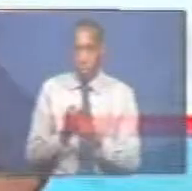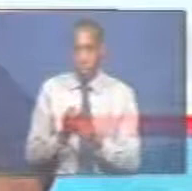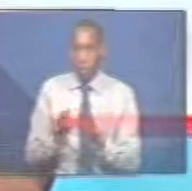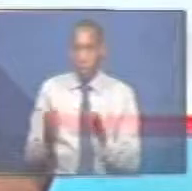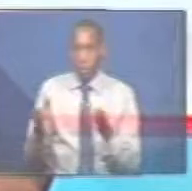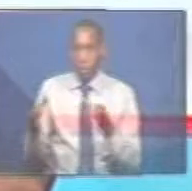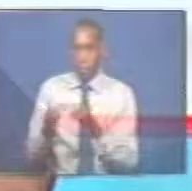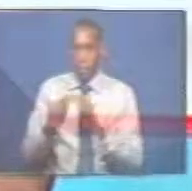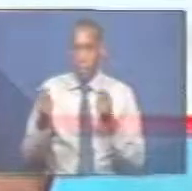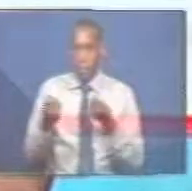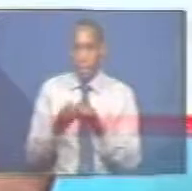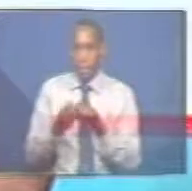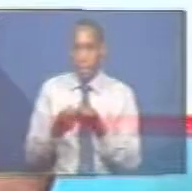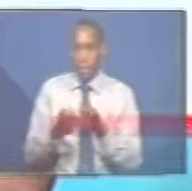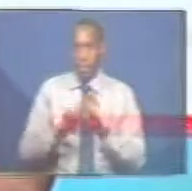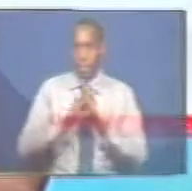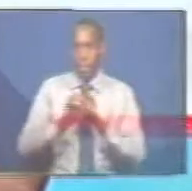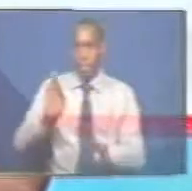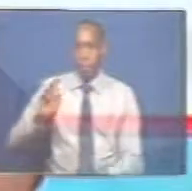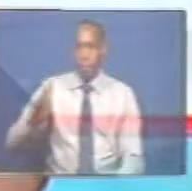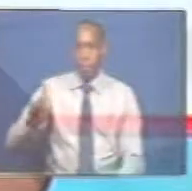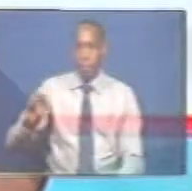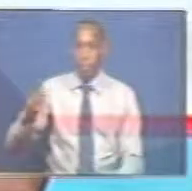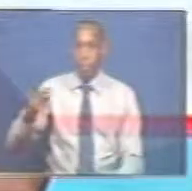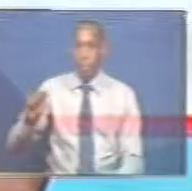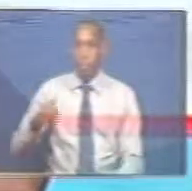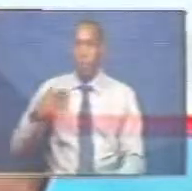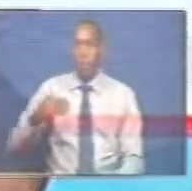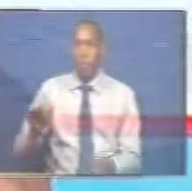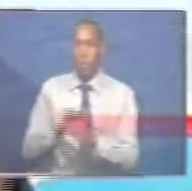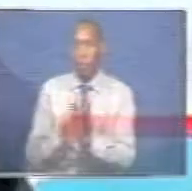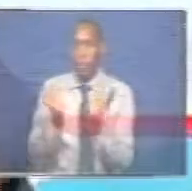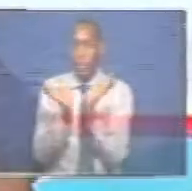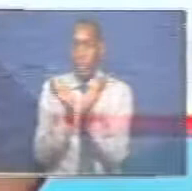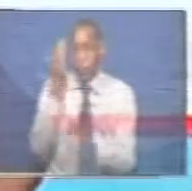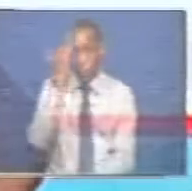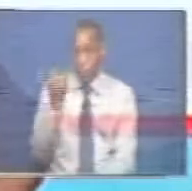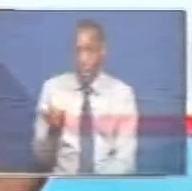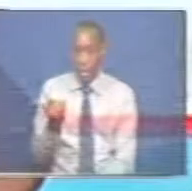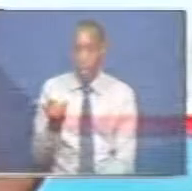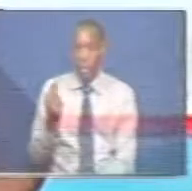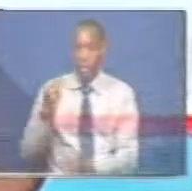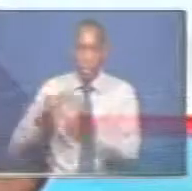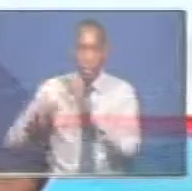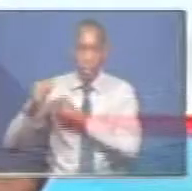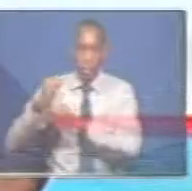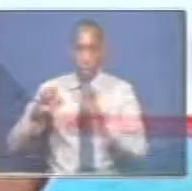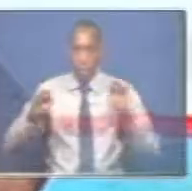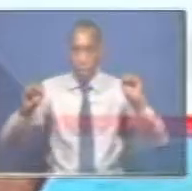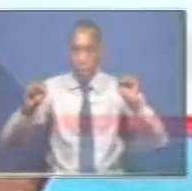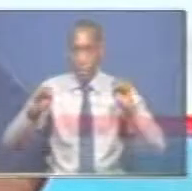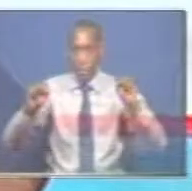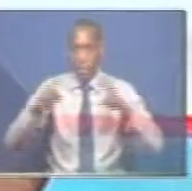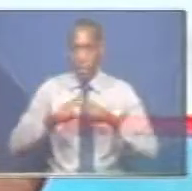English, mm-hmm. Premier League, like Fulham and all, their stadium are full. Why are they full? It's because their generational support mm-hmm. started from the